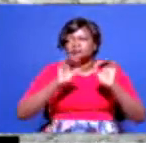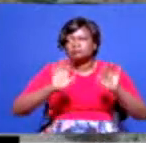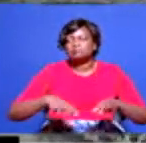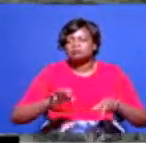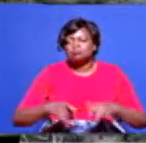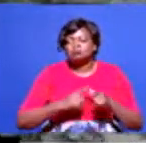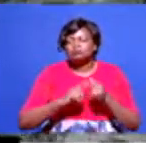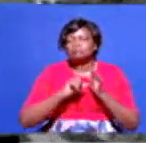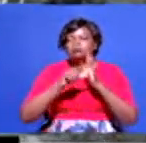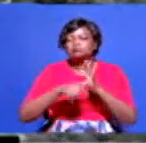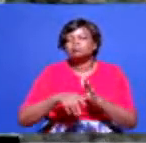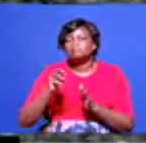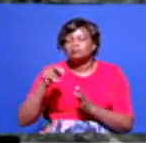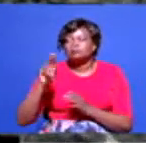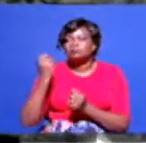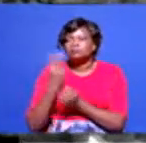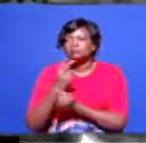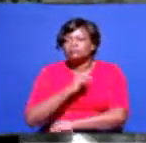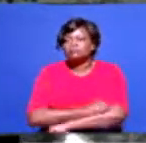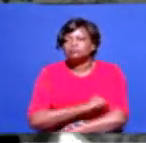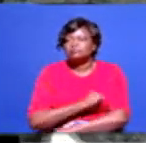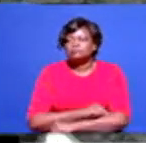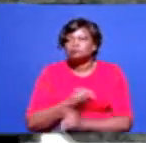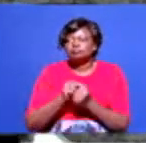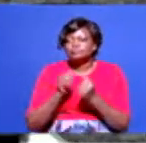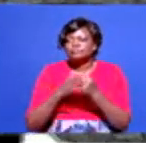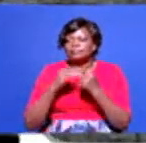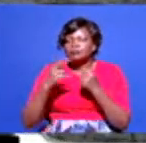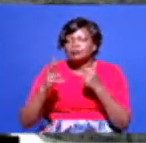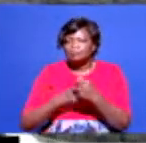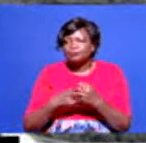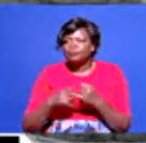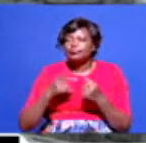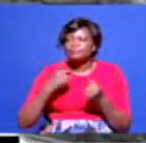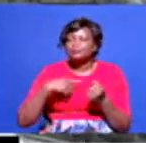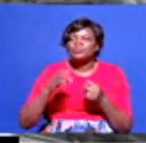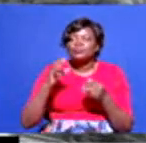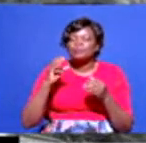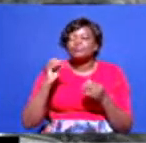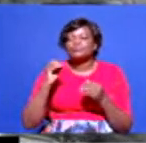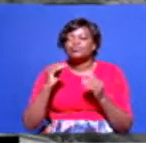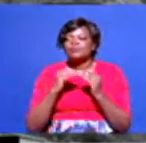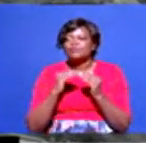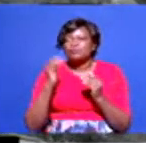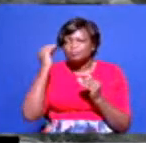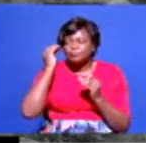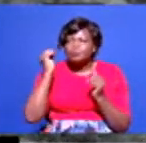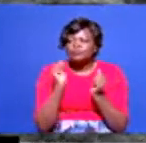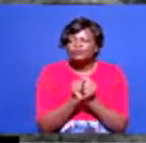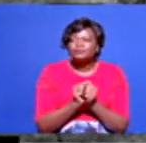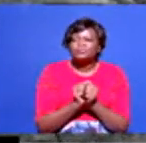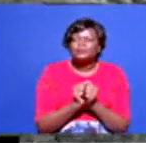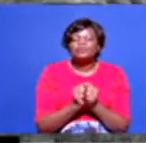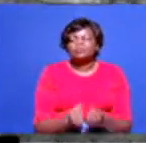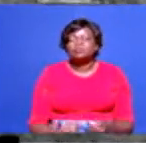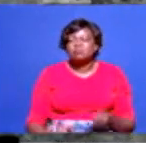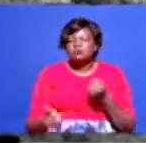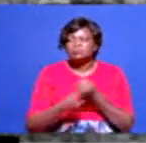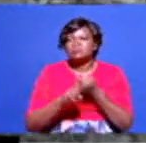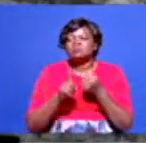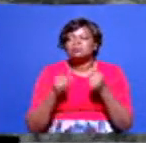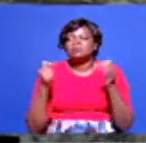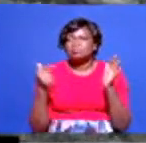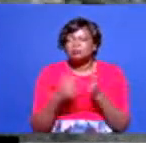School in 1947 and passed his O-level examination with a maximum of 6 points in 1950.